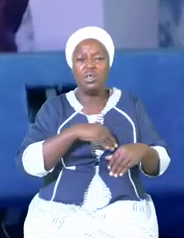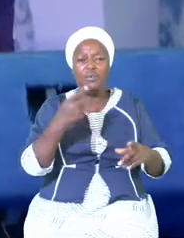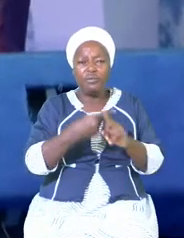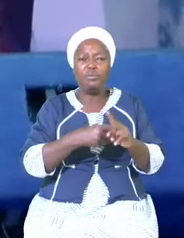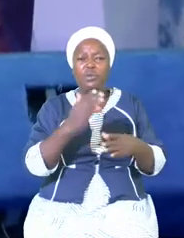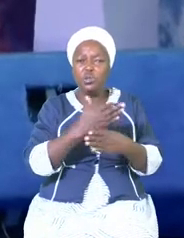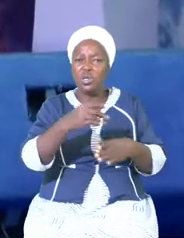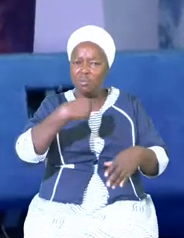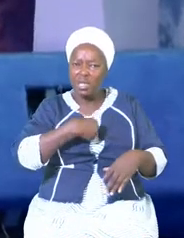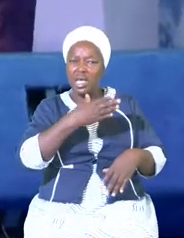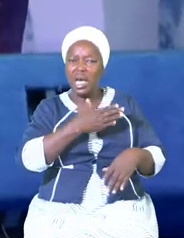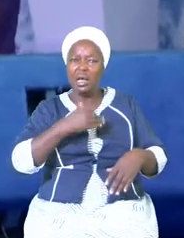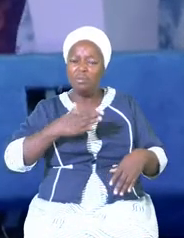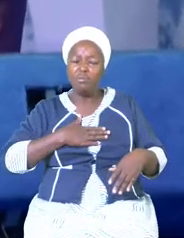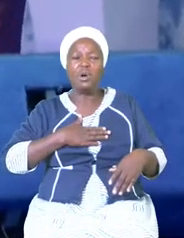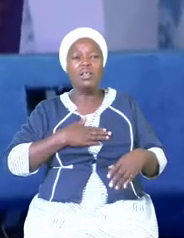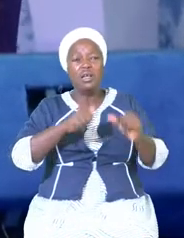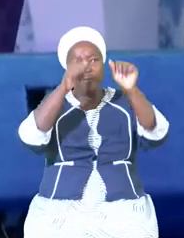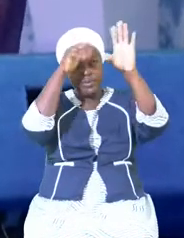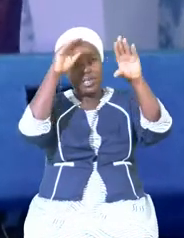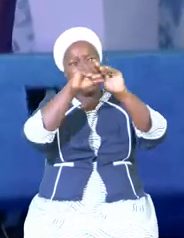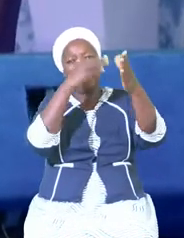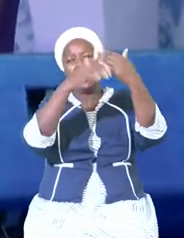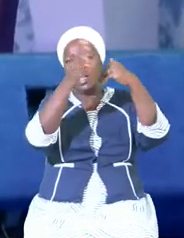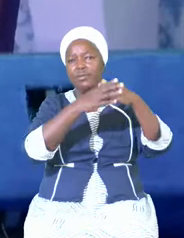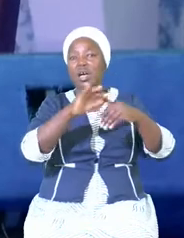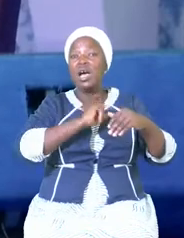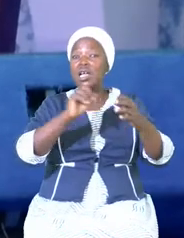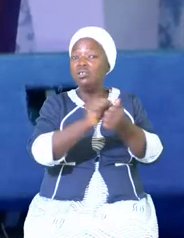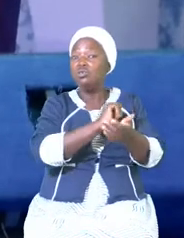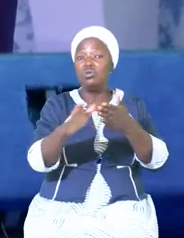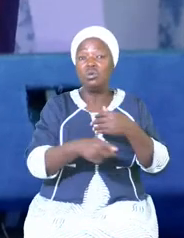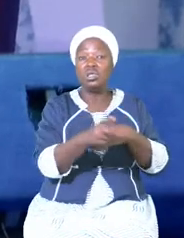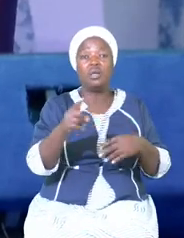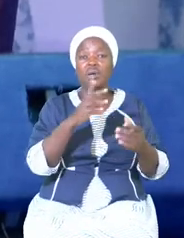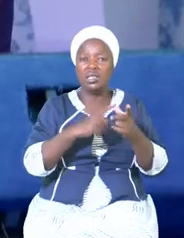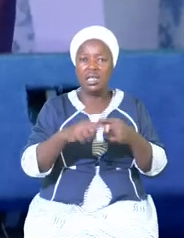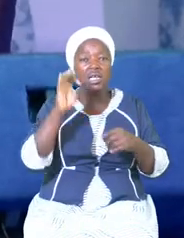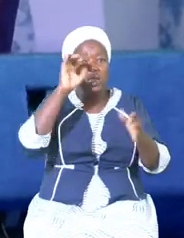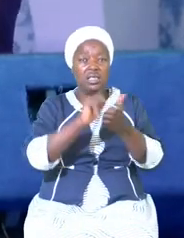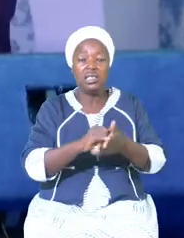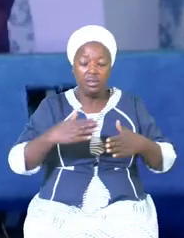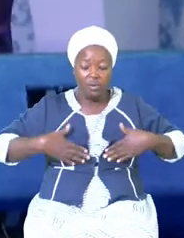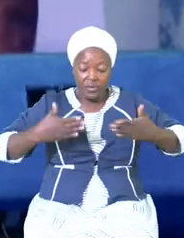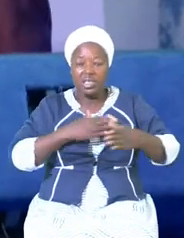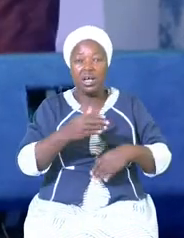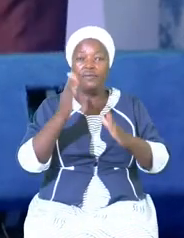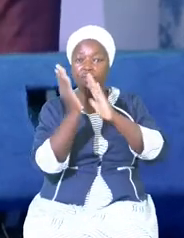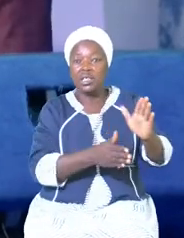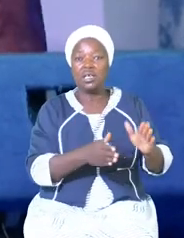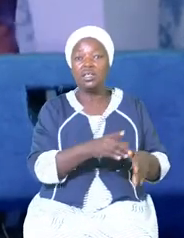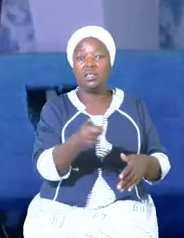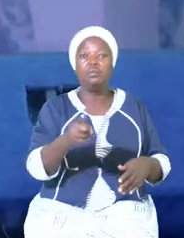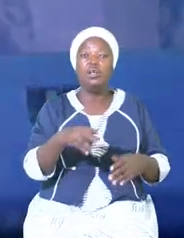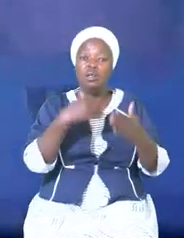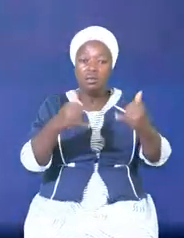me and the Almighty God, I pull them down. He that confesseth and forsaketh them,